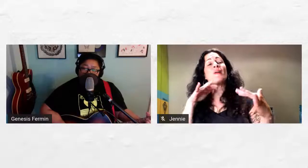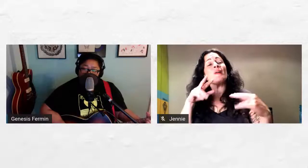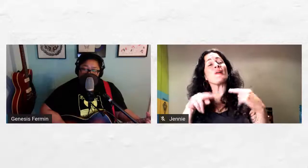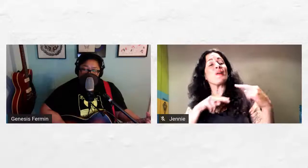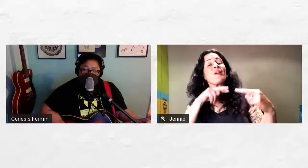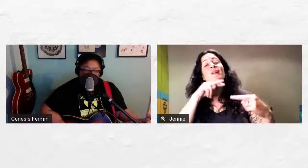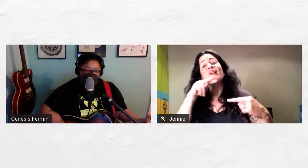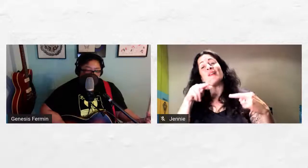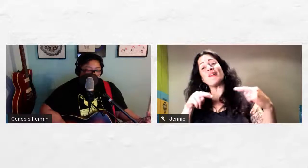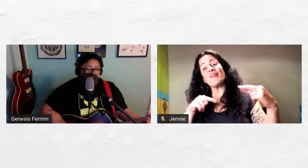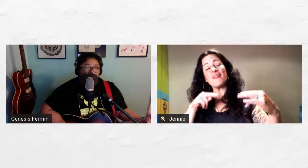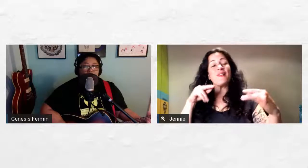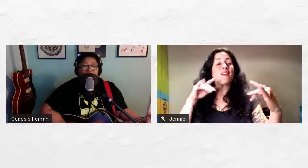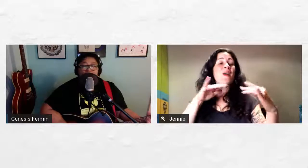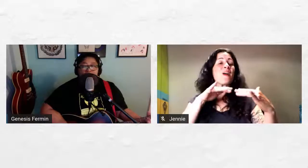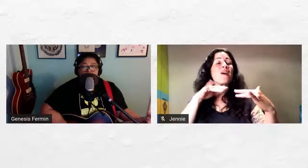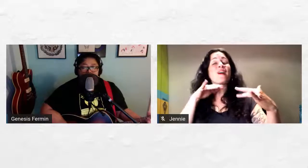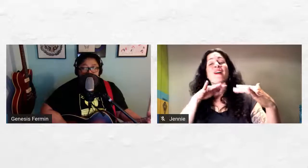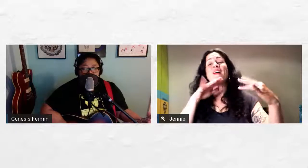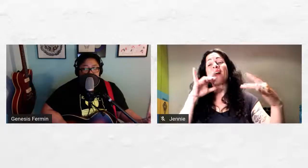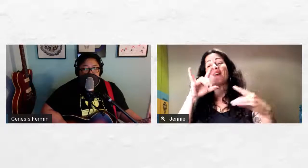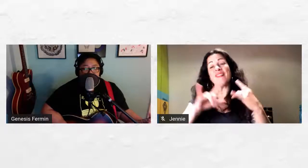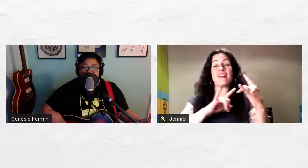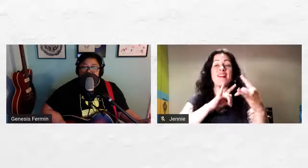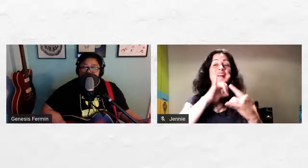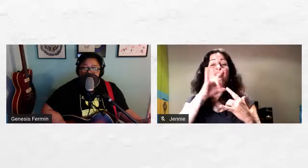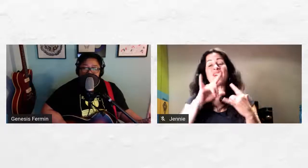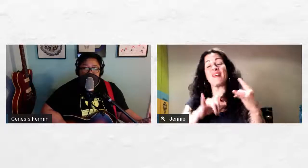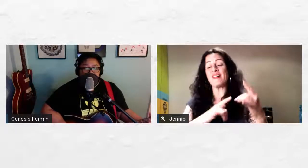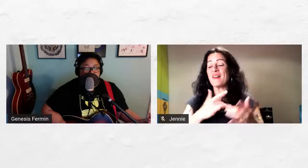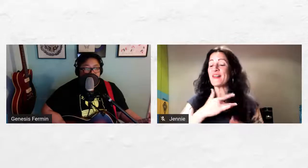oh, oh, oh, oh.